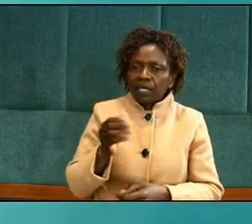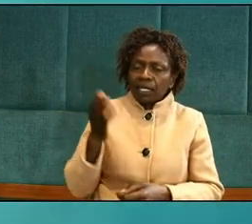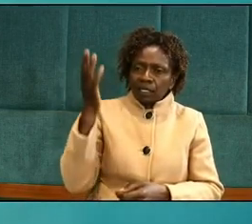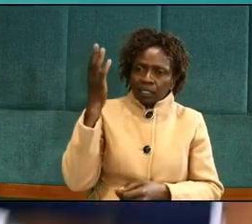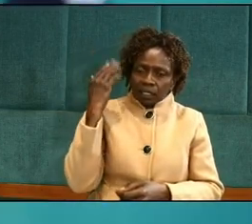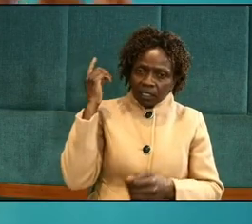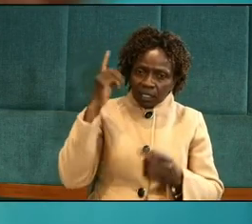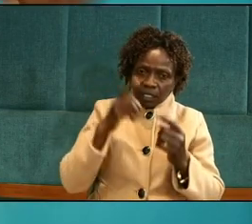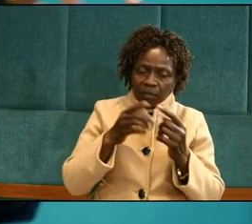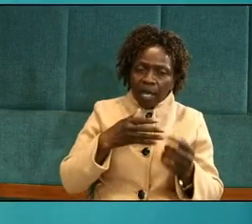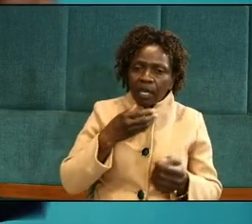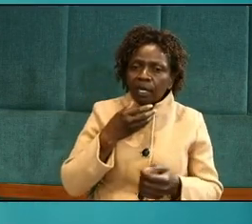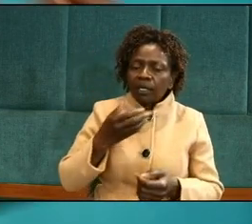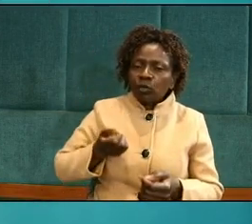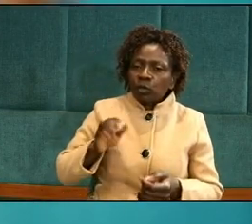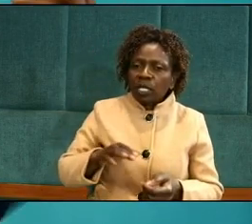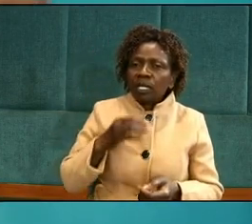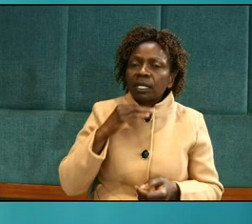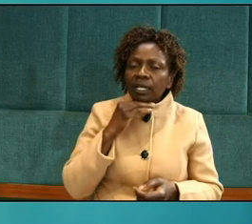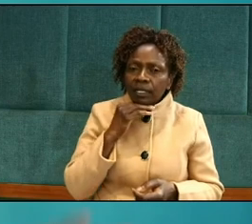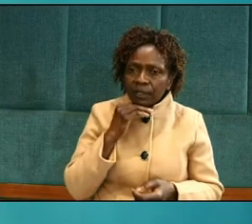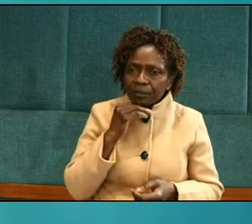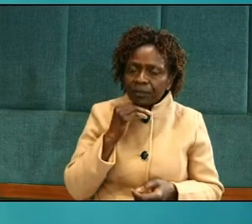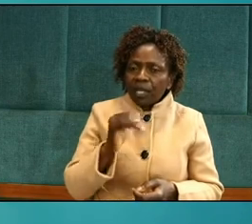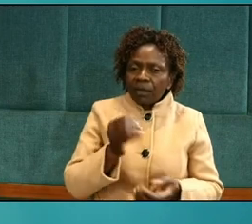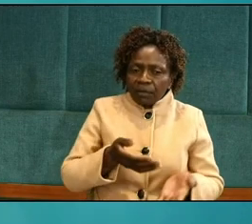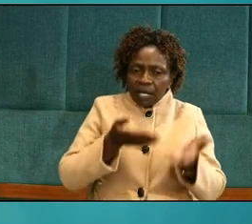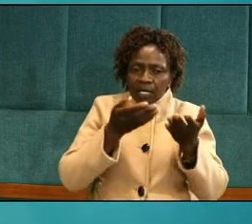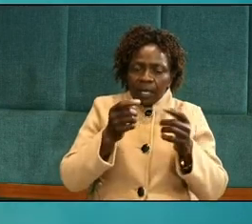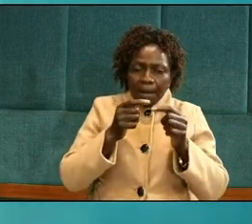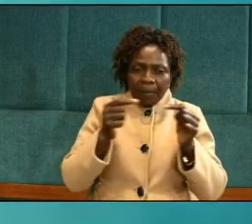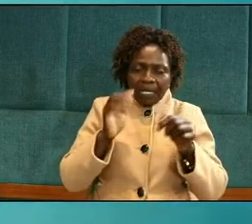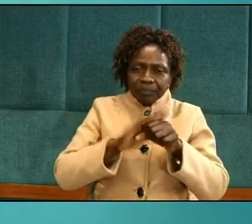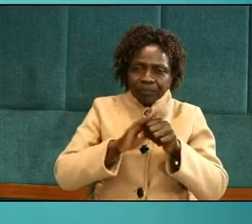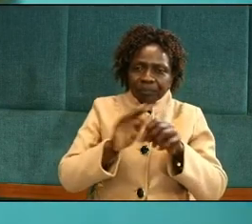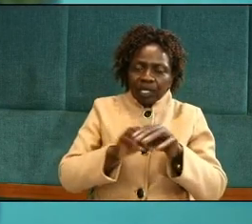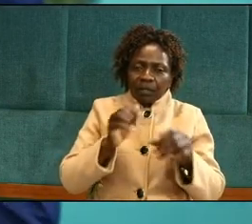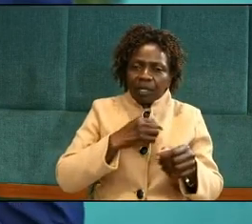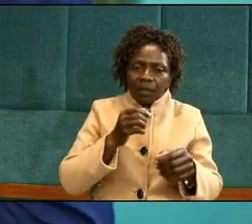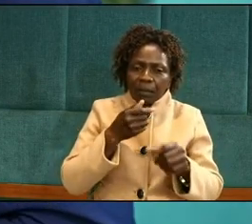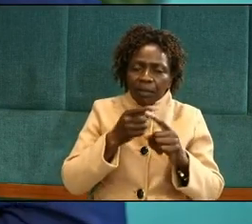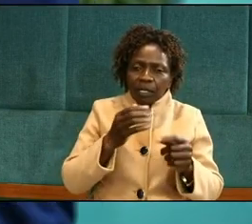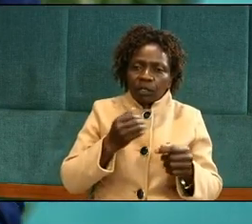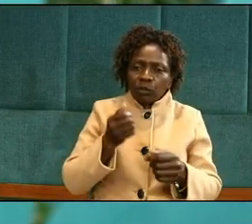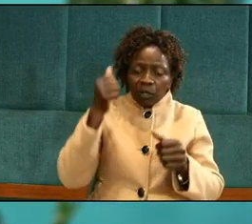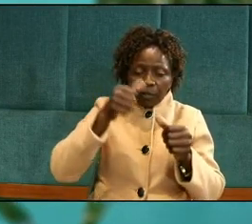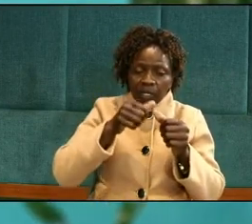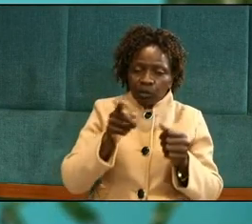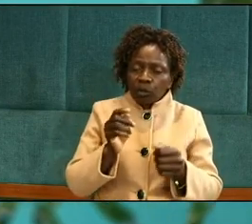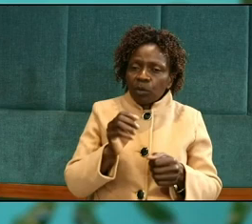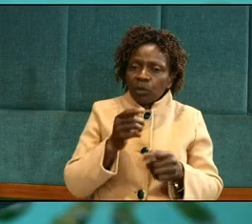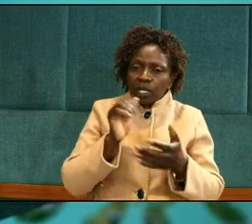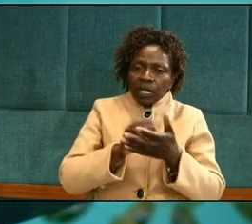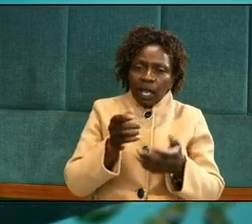died. I have carried so much bitterness in me. But I want to remind you that I